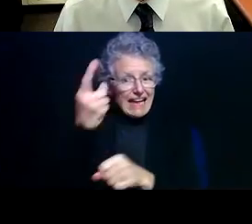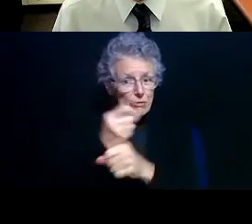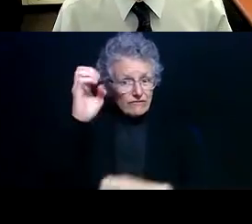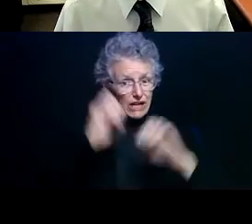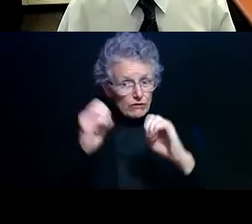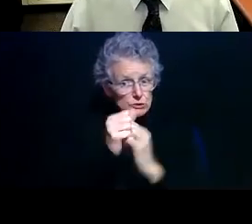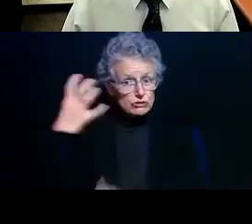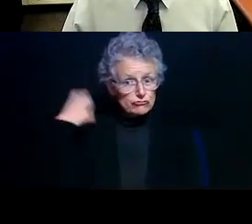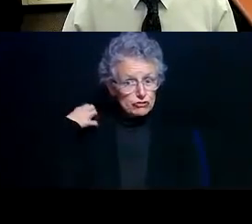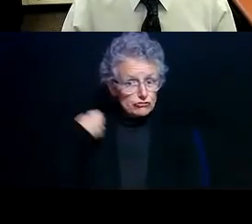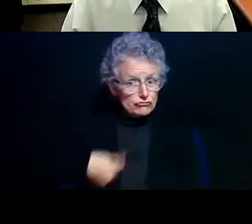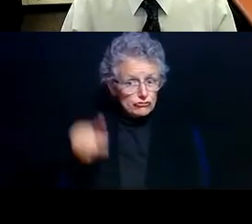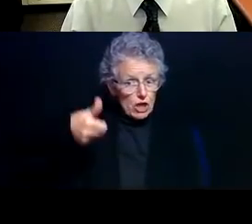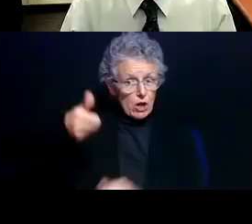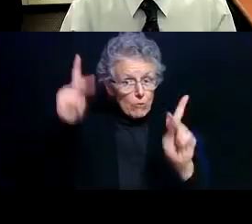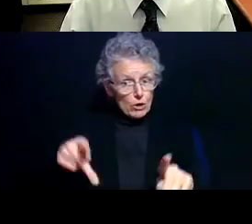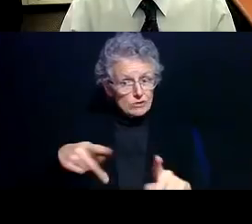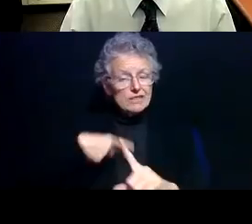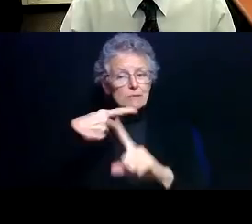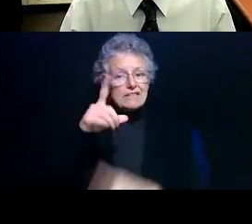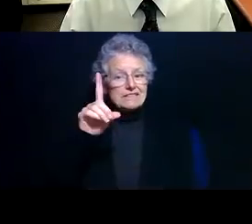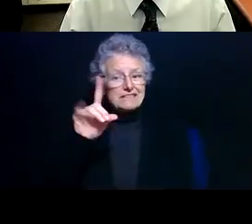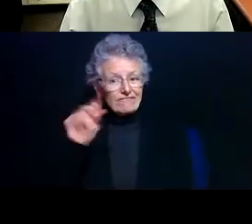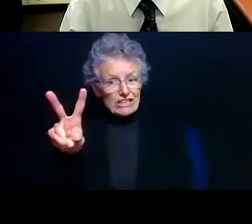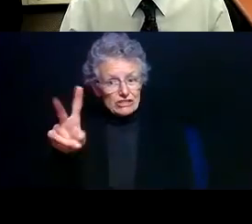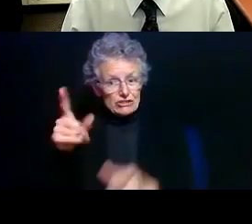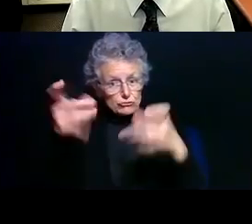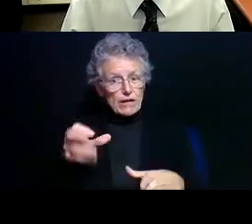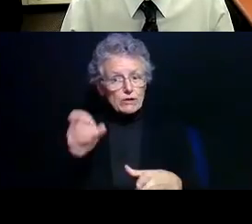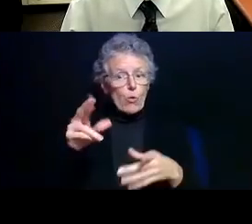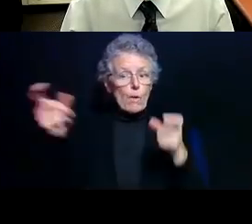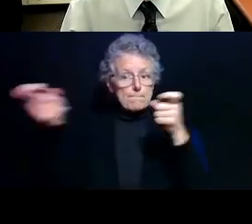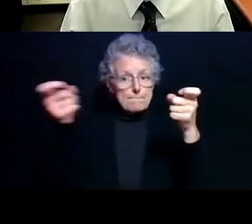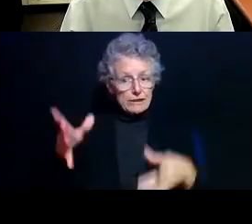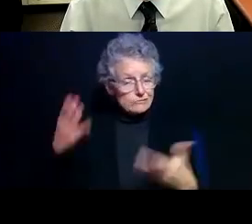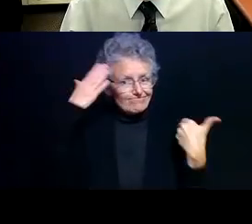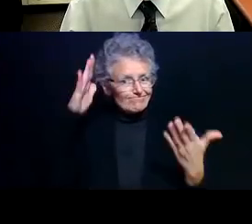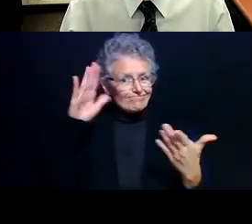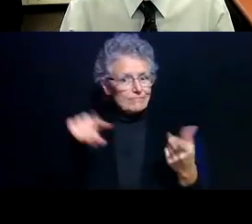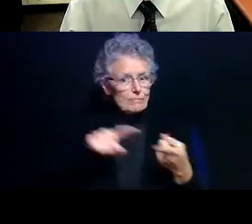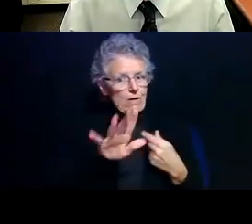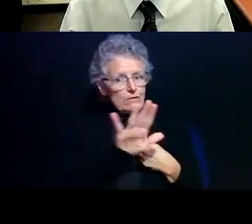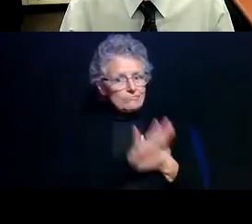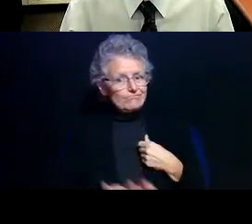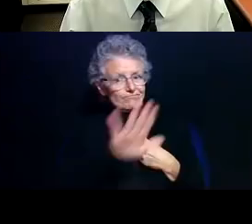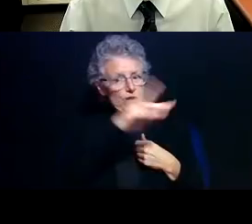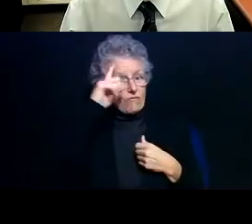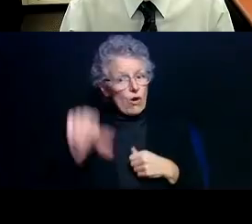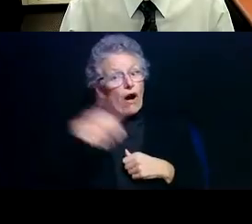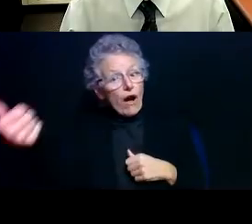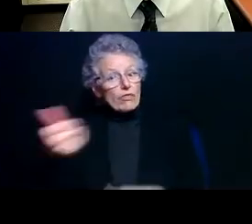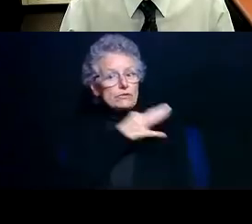chair or with division directors or managers. I don't know as much about that for other